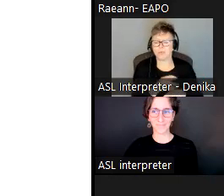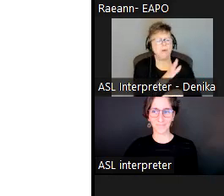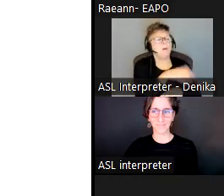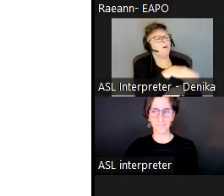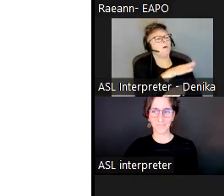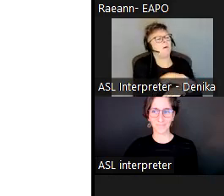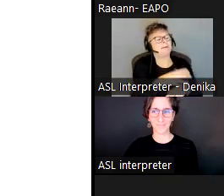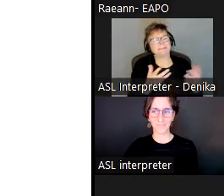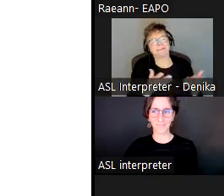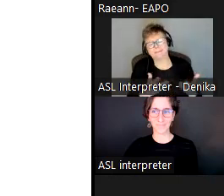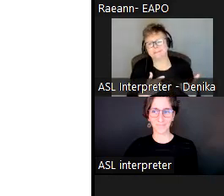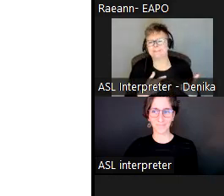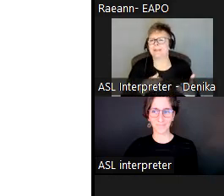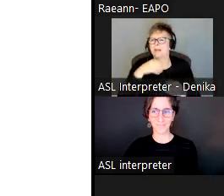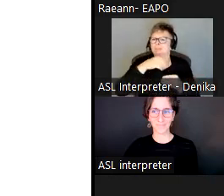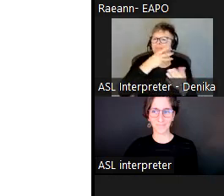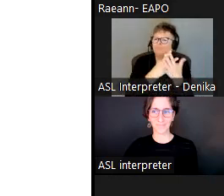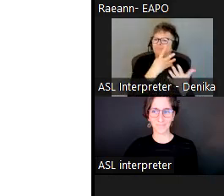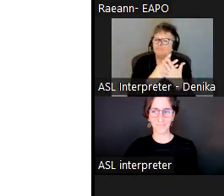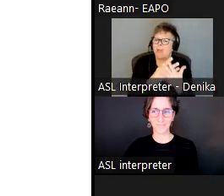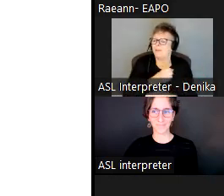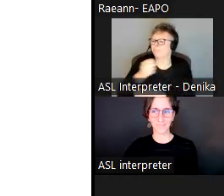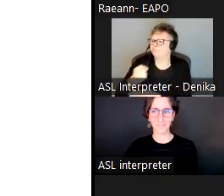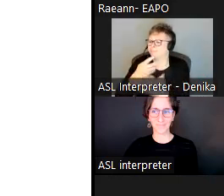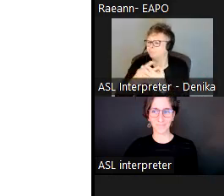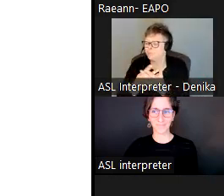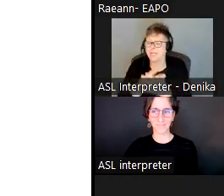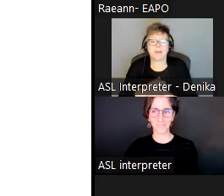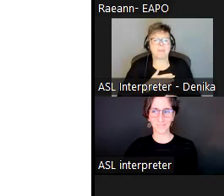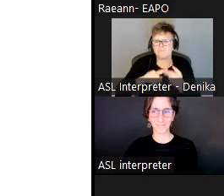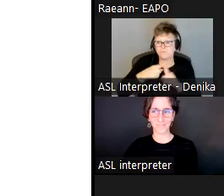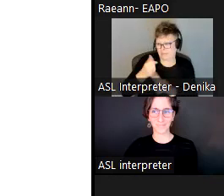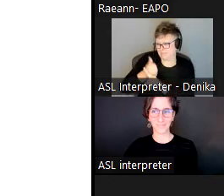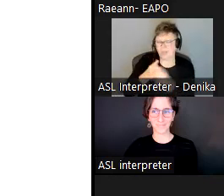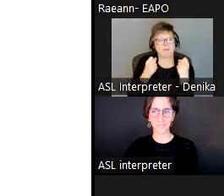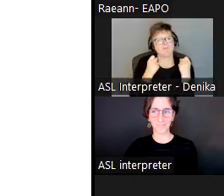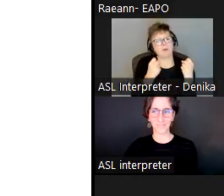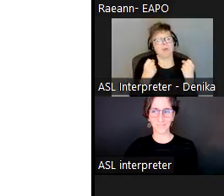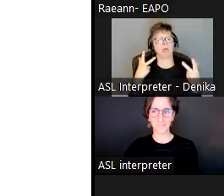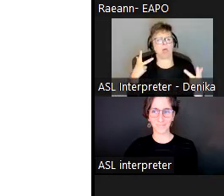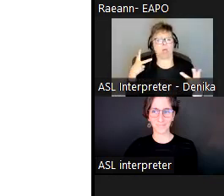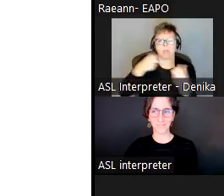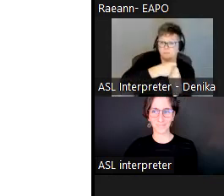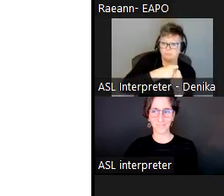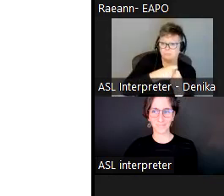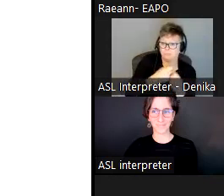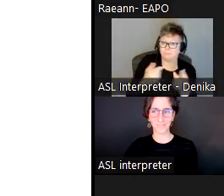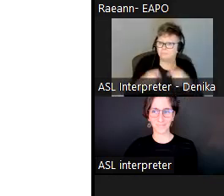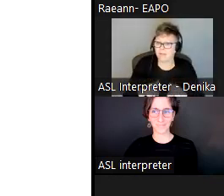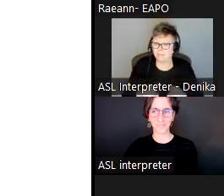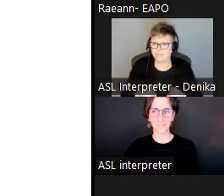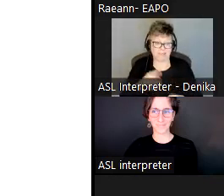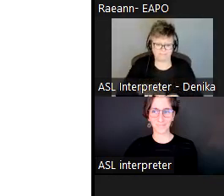in jail. I was with a friend. He was driving. We got in a car accident. They found